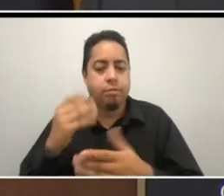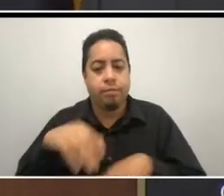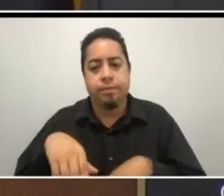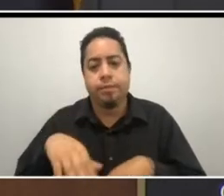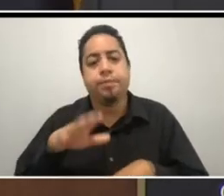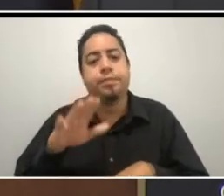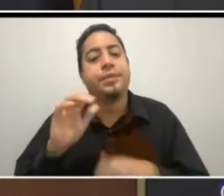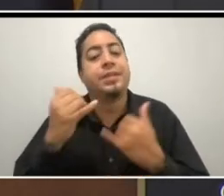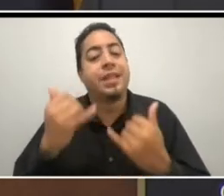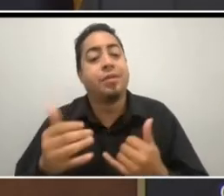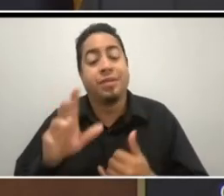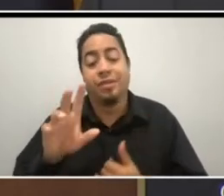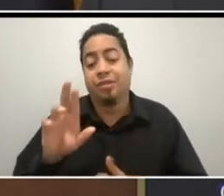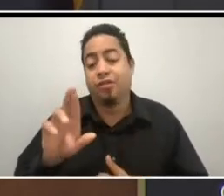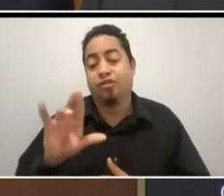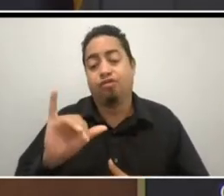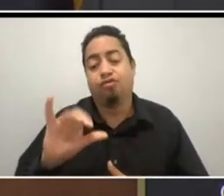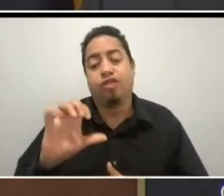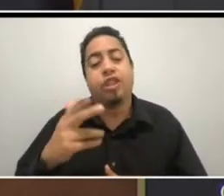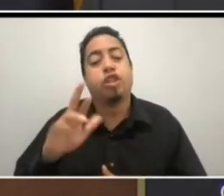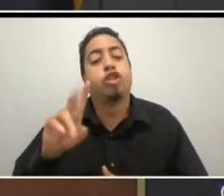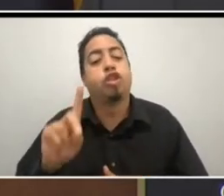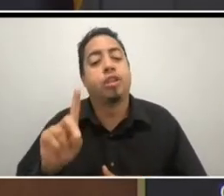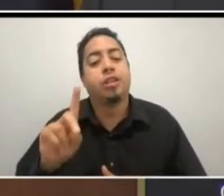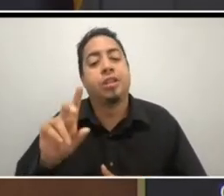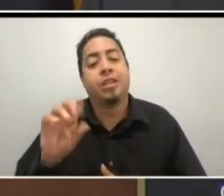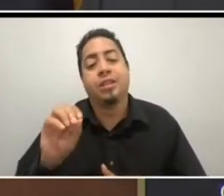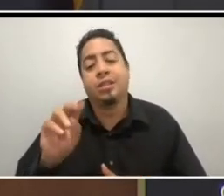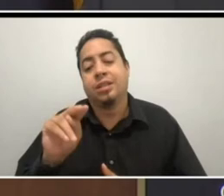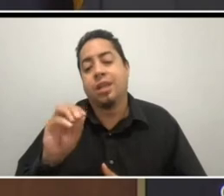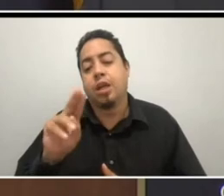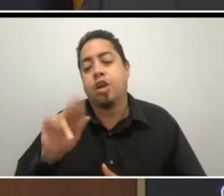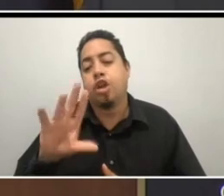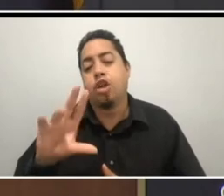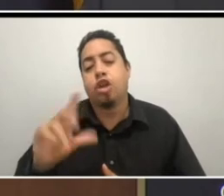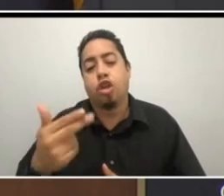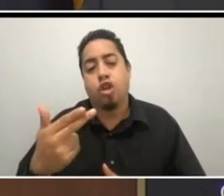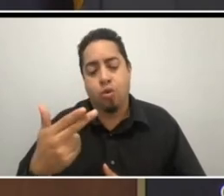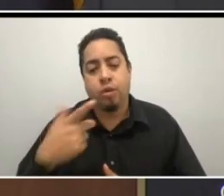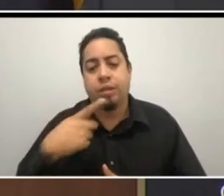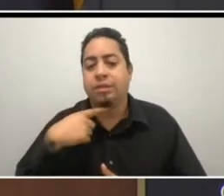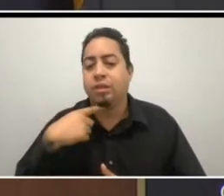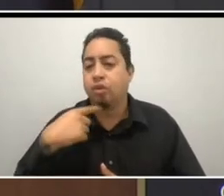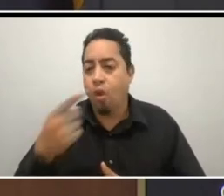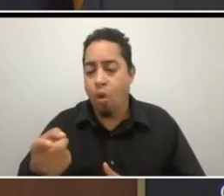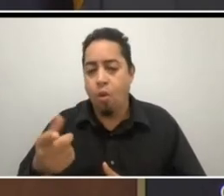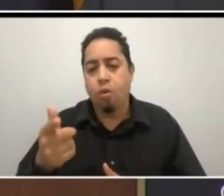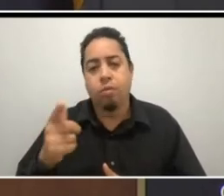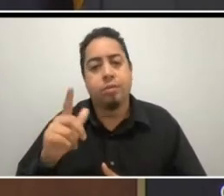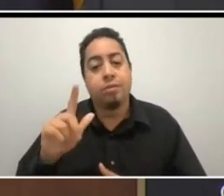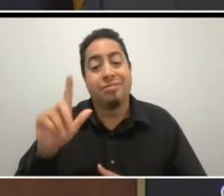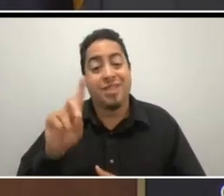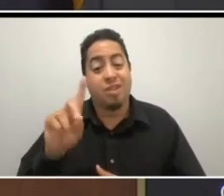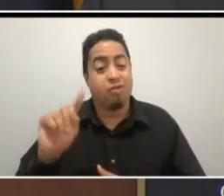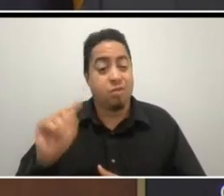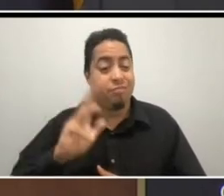Donahue describing a phone conversation in which he specifically told President Trump that these allegations were false.